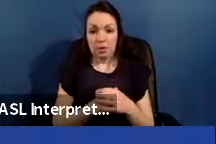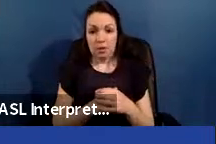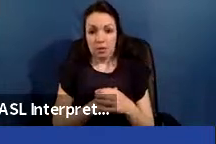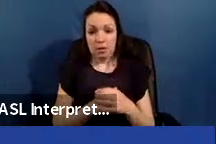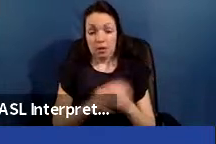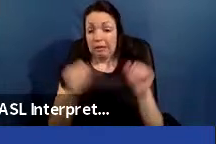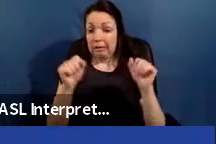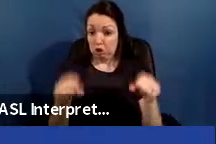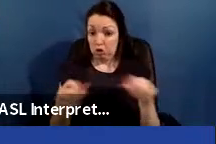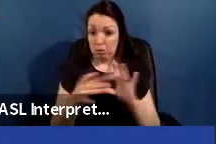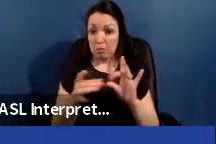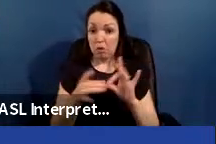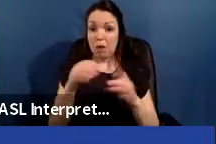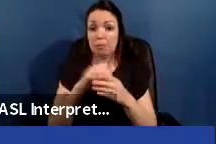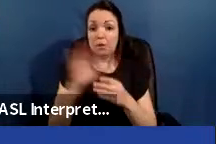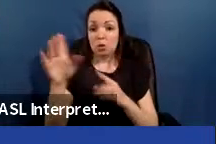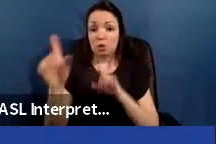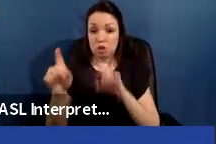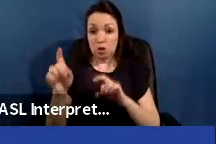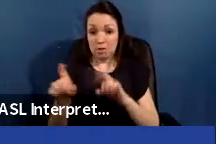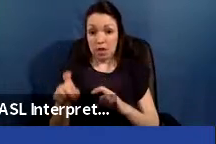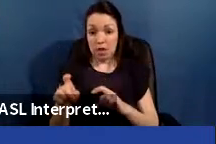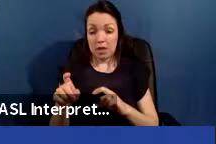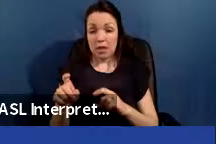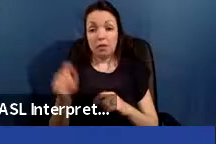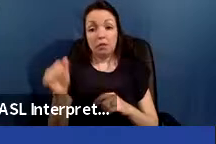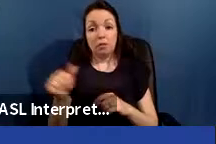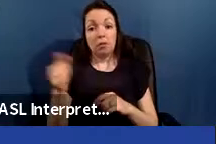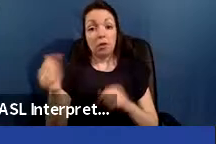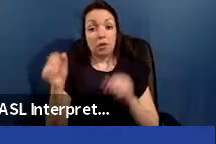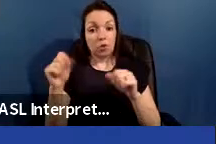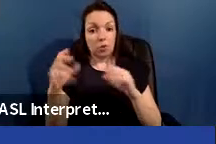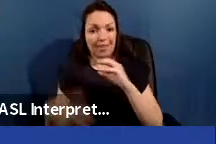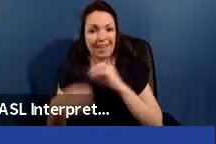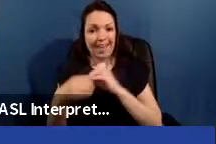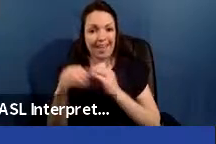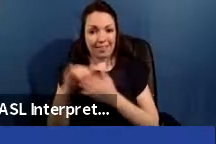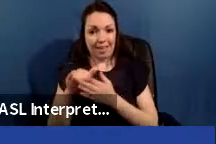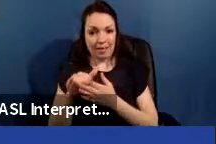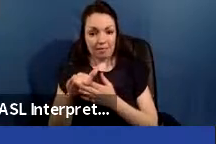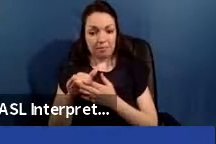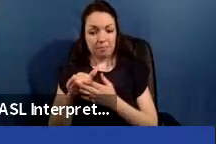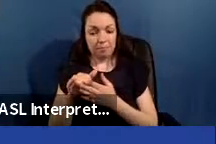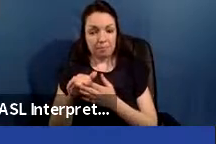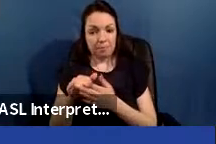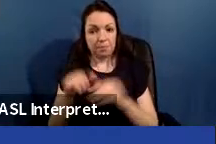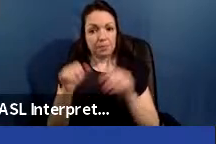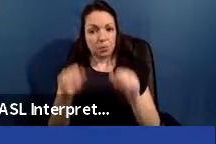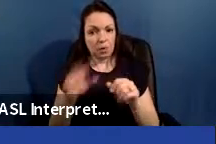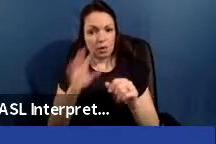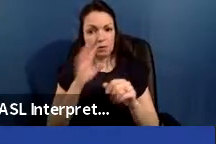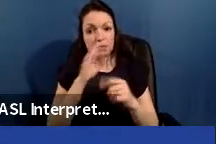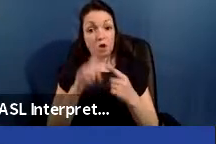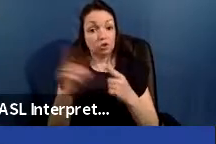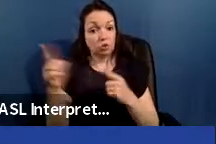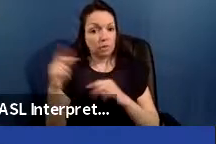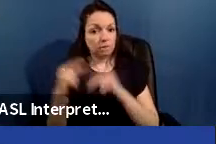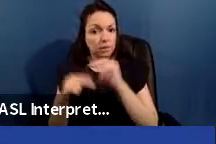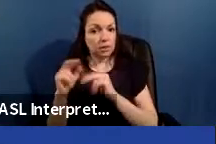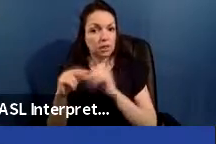That could be brought up in the survey. There's another piece that you can add that in. And we can also talk to the facilities department about